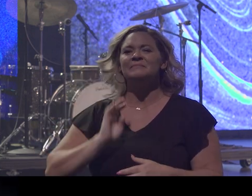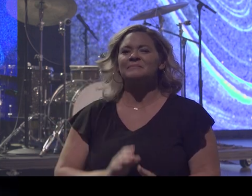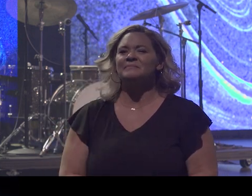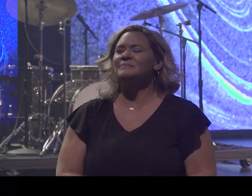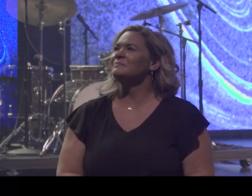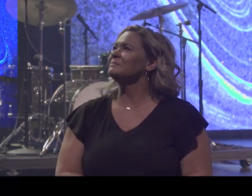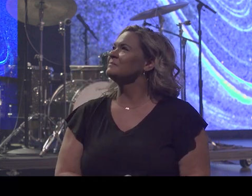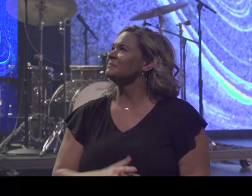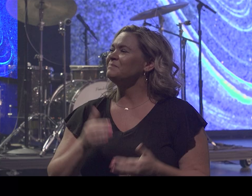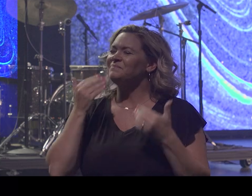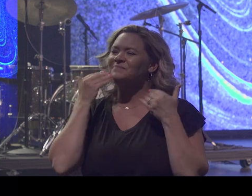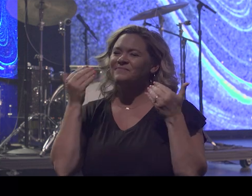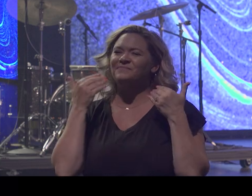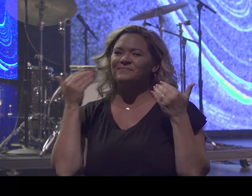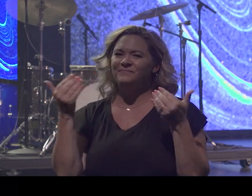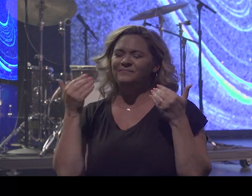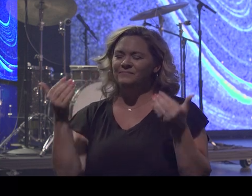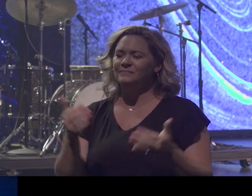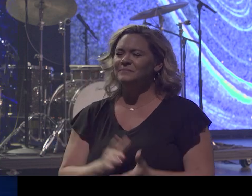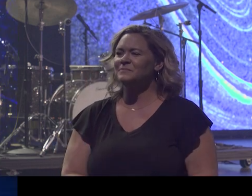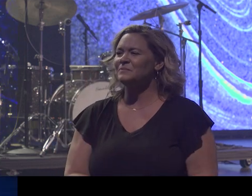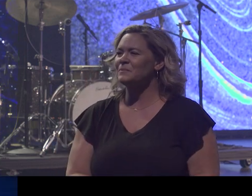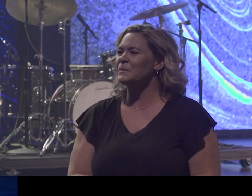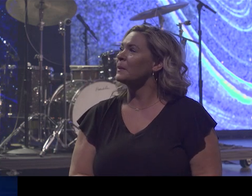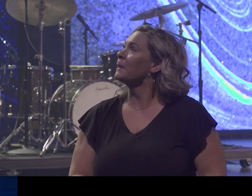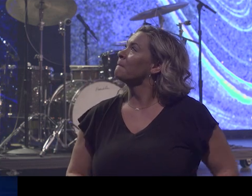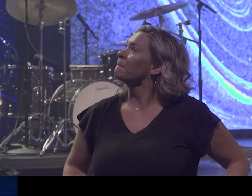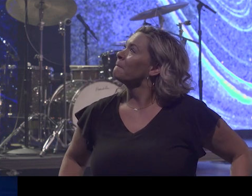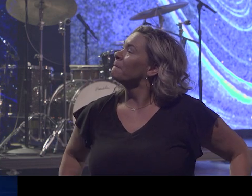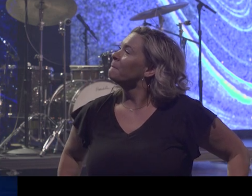Thank you. Thank you. Thank you so much.